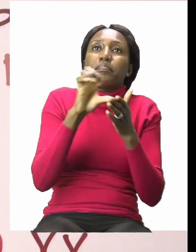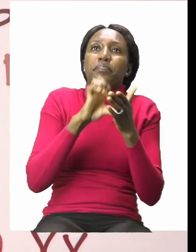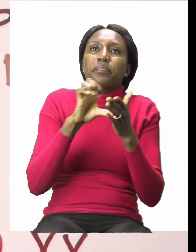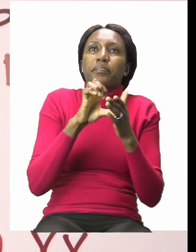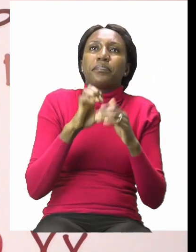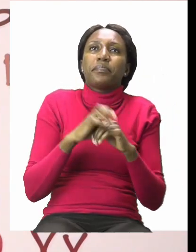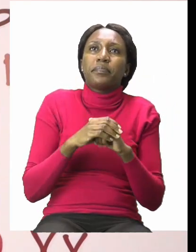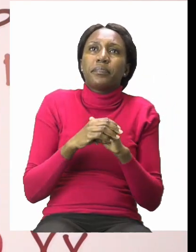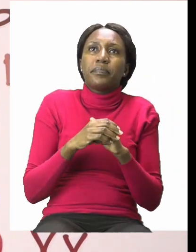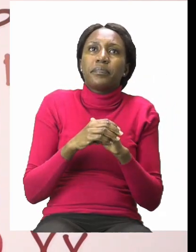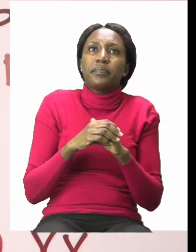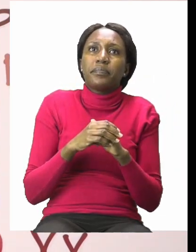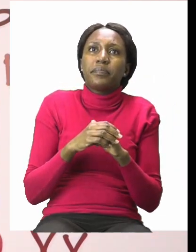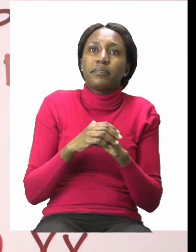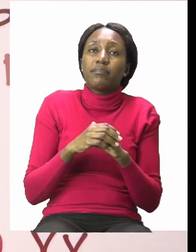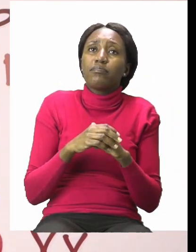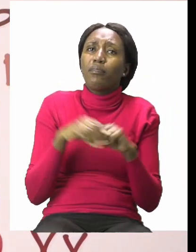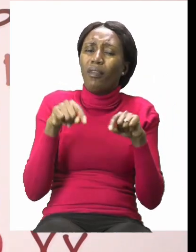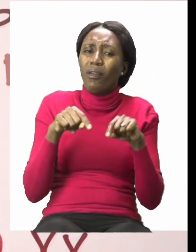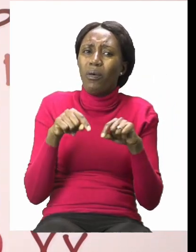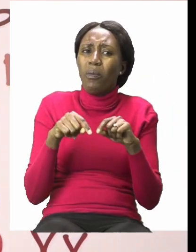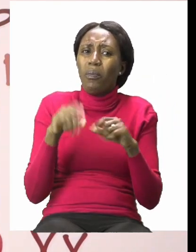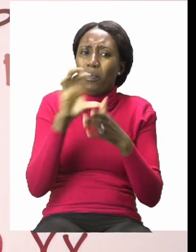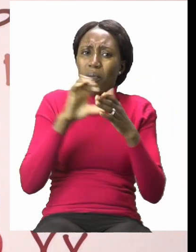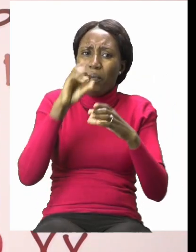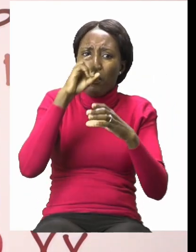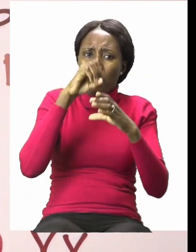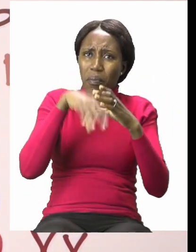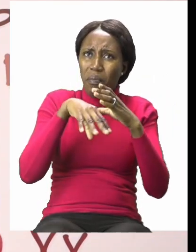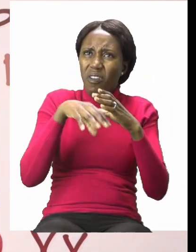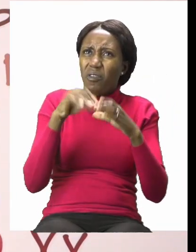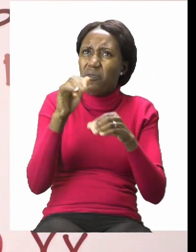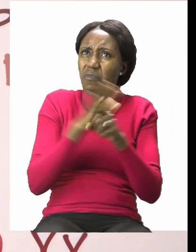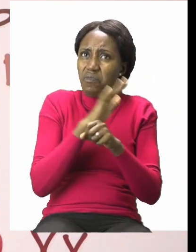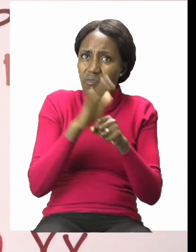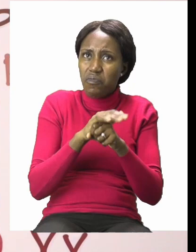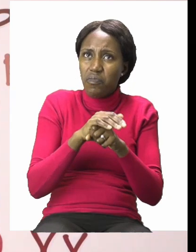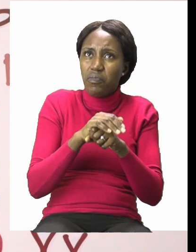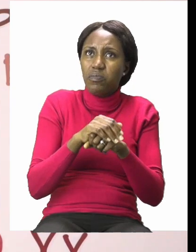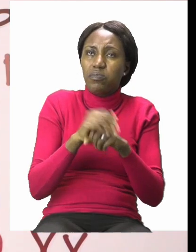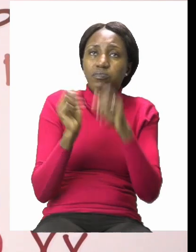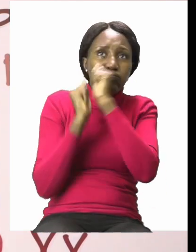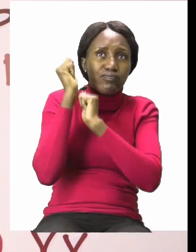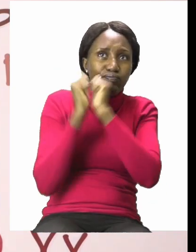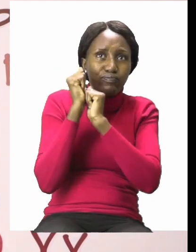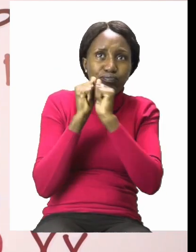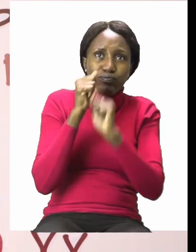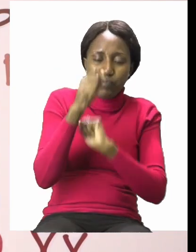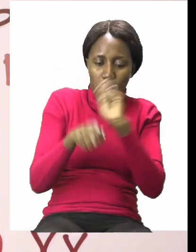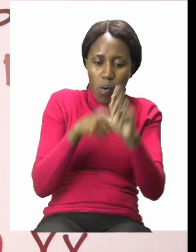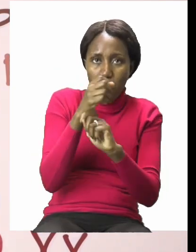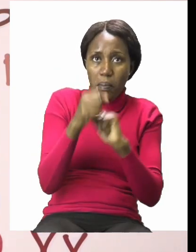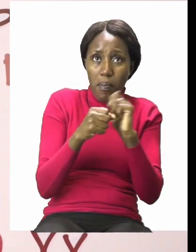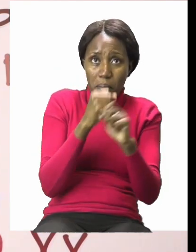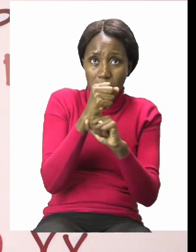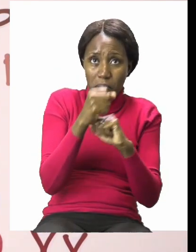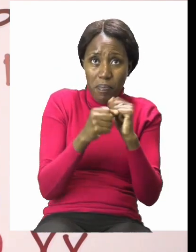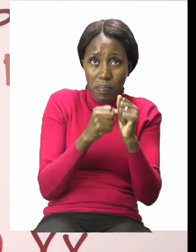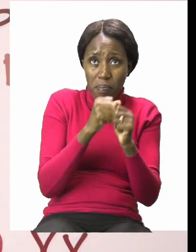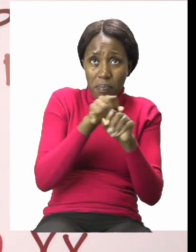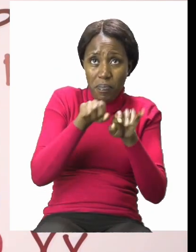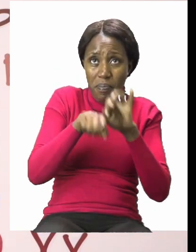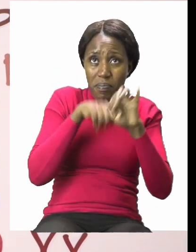Then, when the bin is full, boys and girls, we must take the plastic, wrap it up